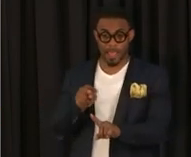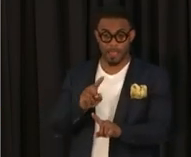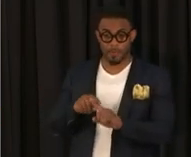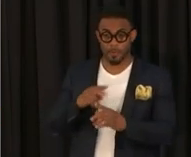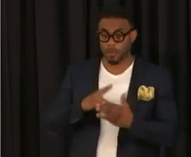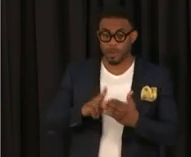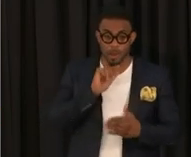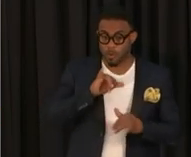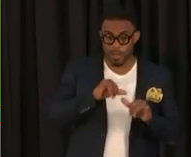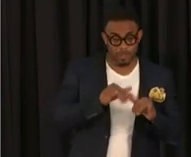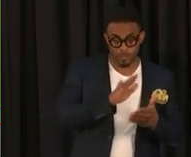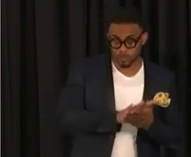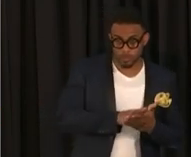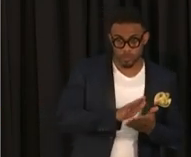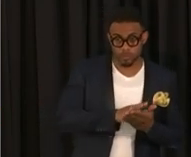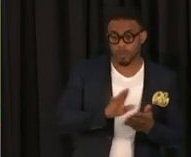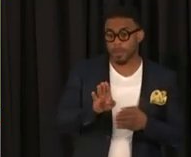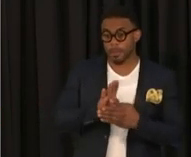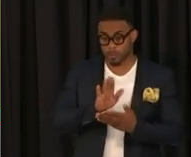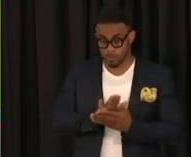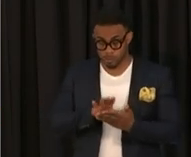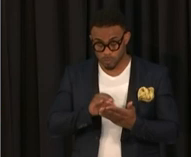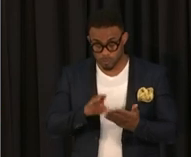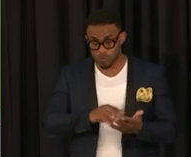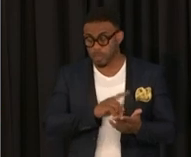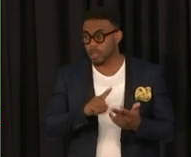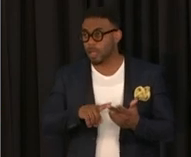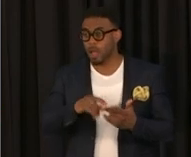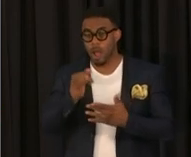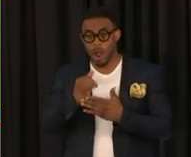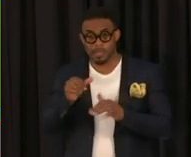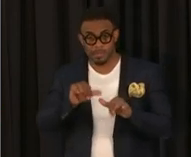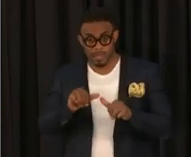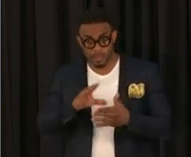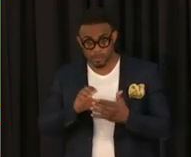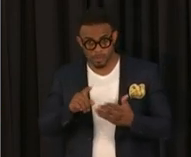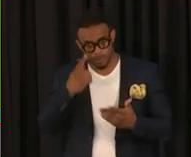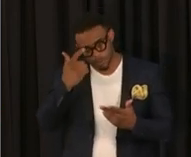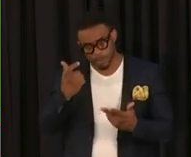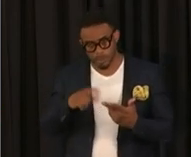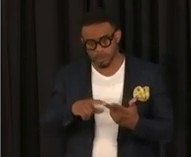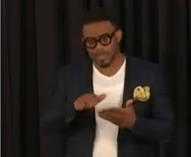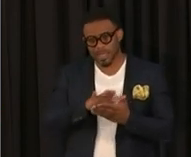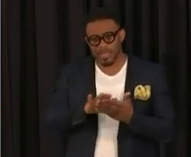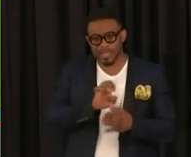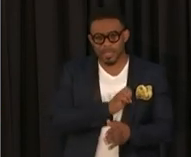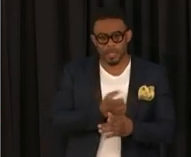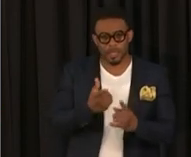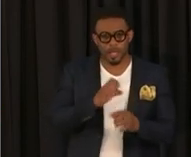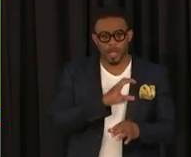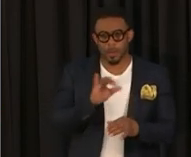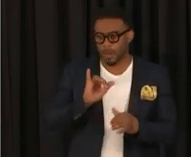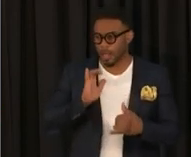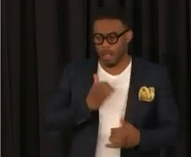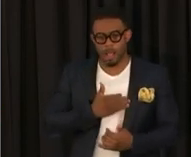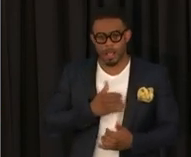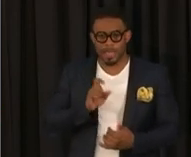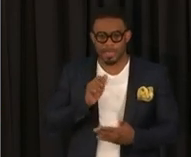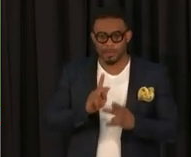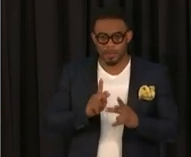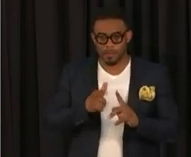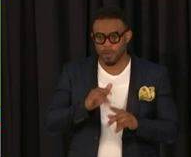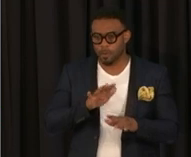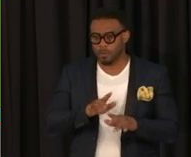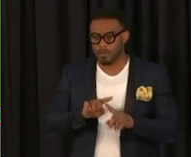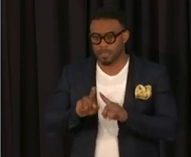the university, not just engineering school students, business school students, arts and sciences students, because clean energy companies like ours